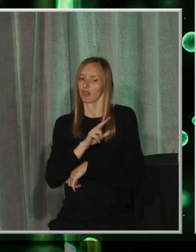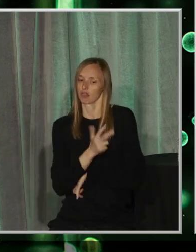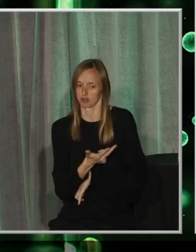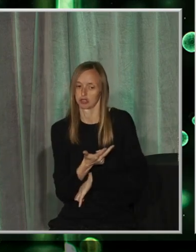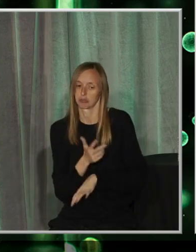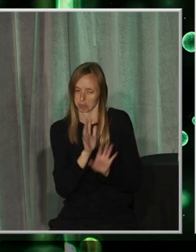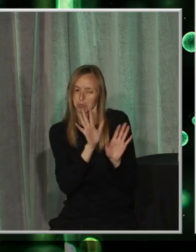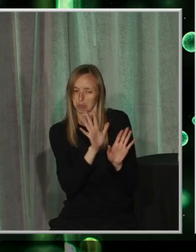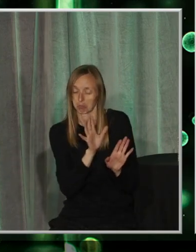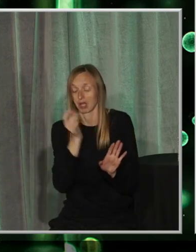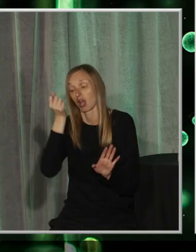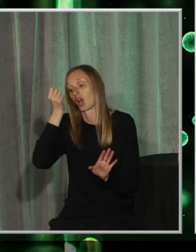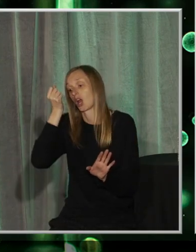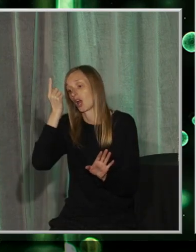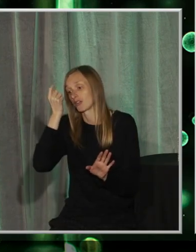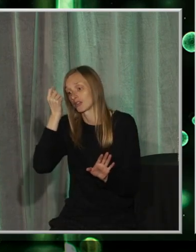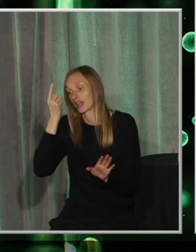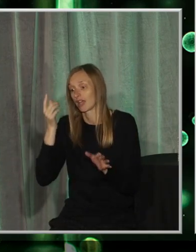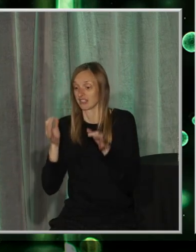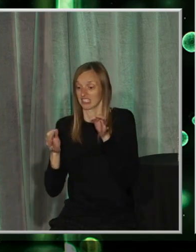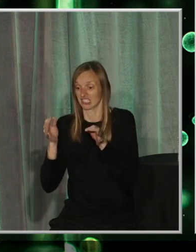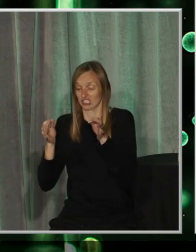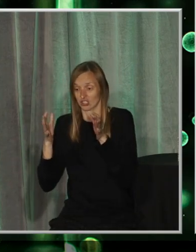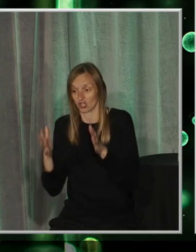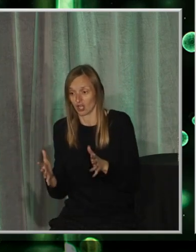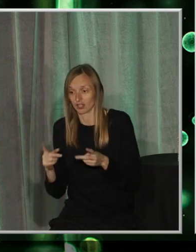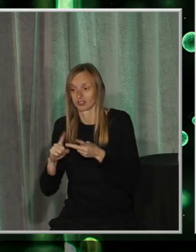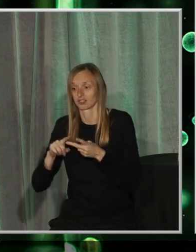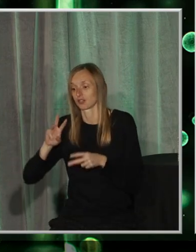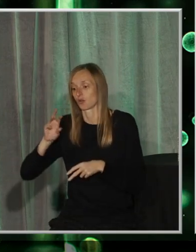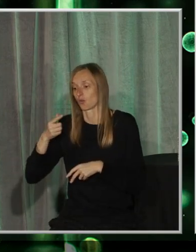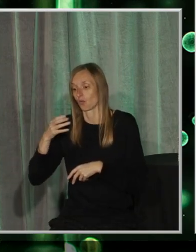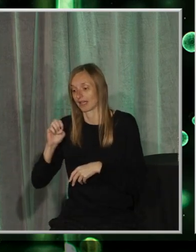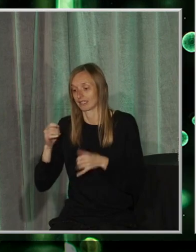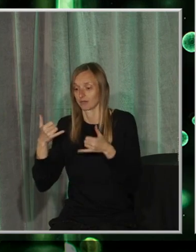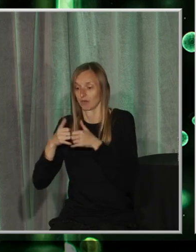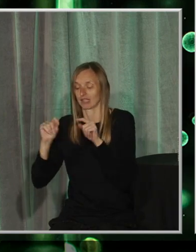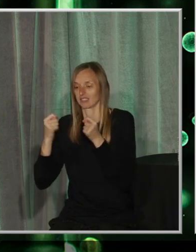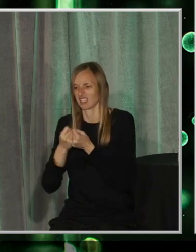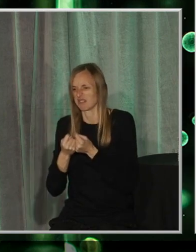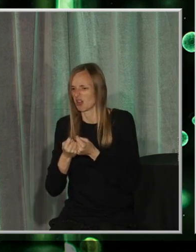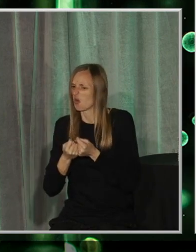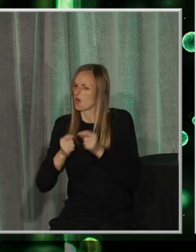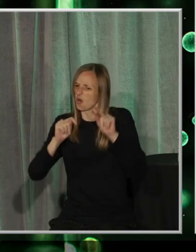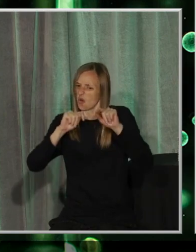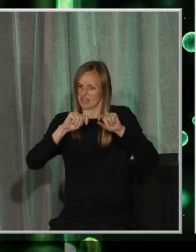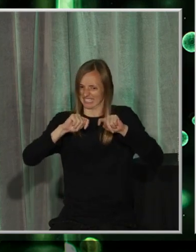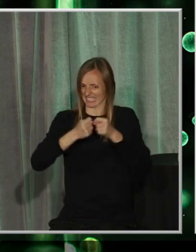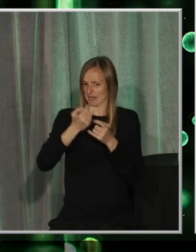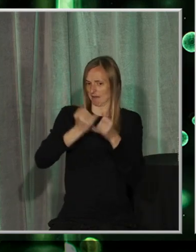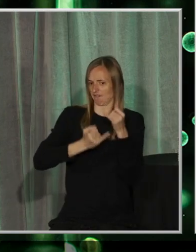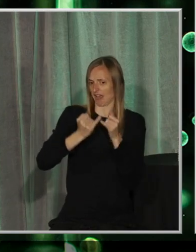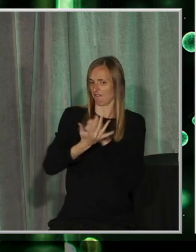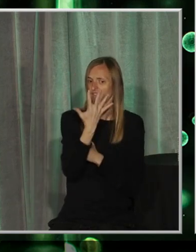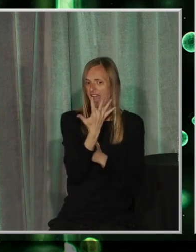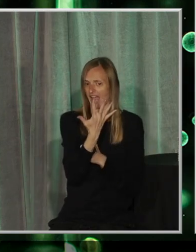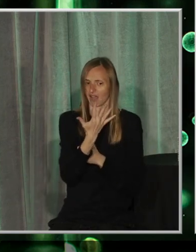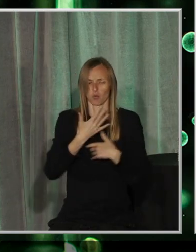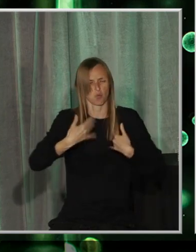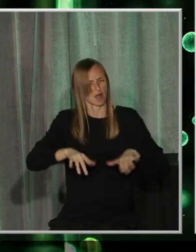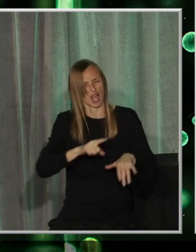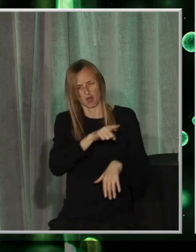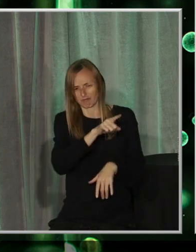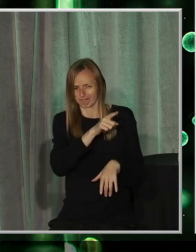how impressed the judges and the Wege Prize team are with each of our five finalist teams and what they have shown us here